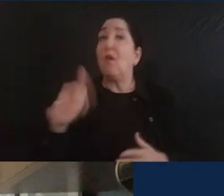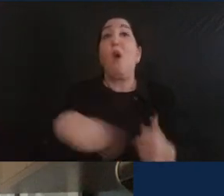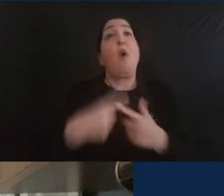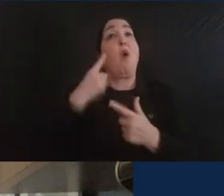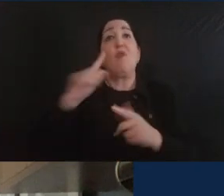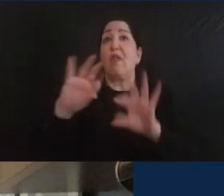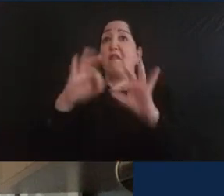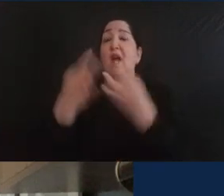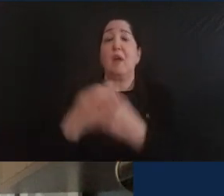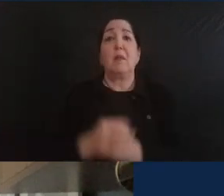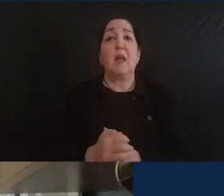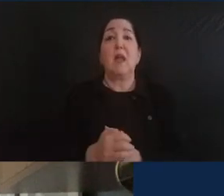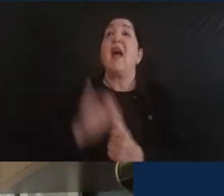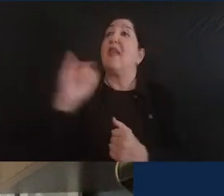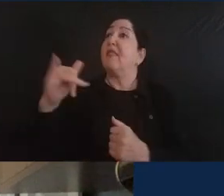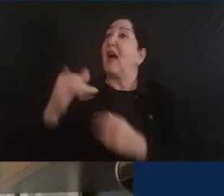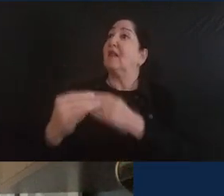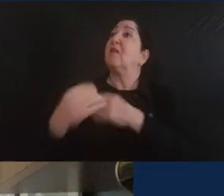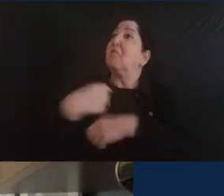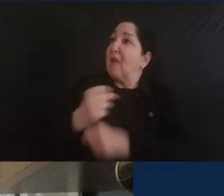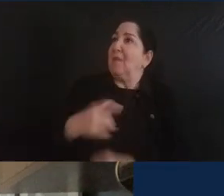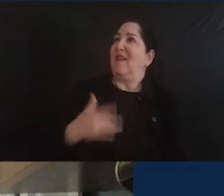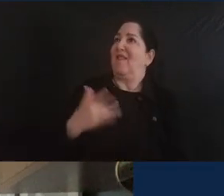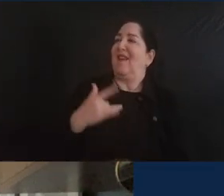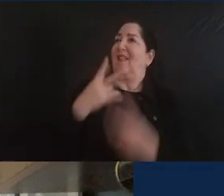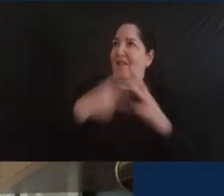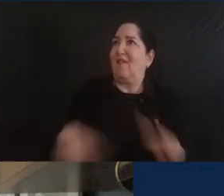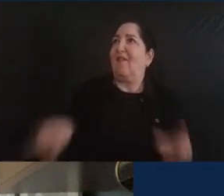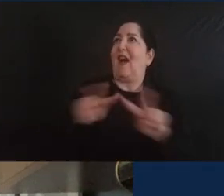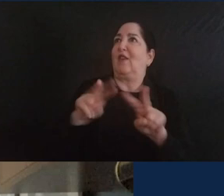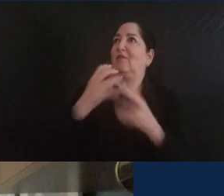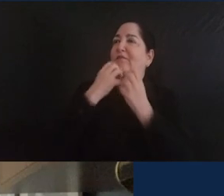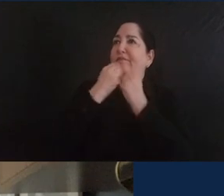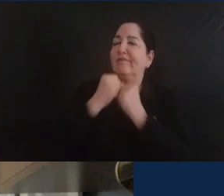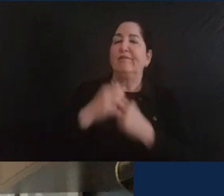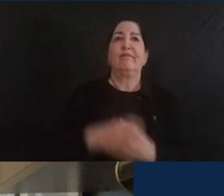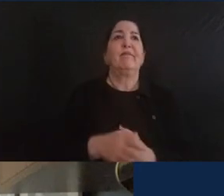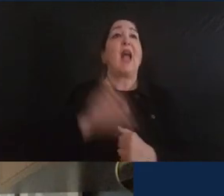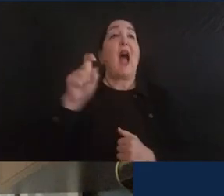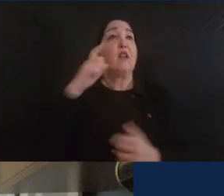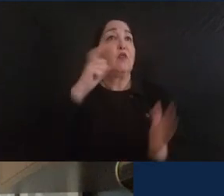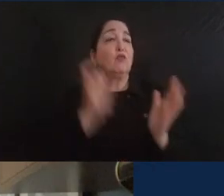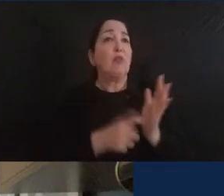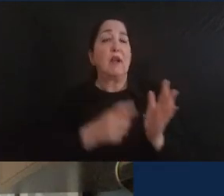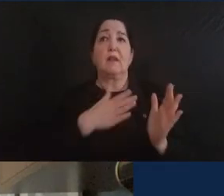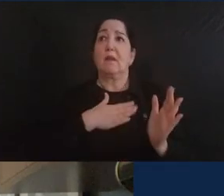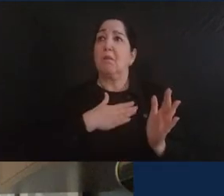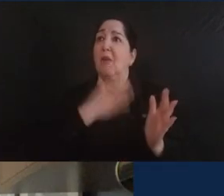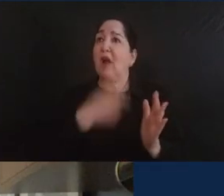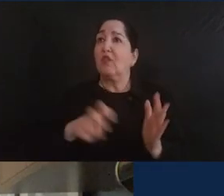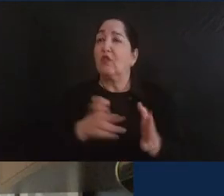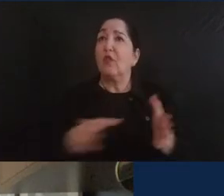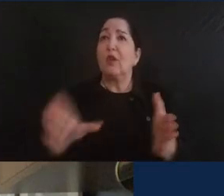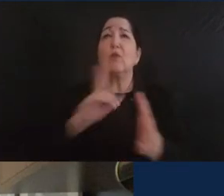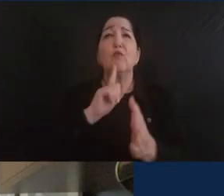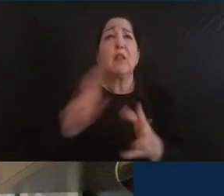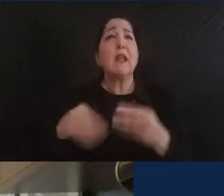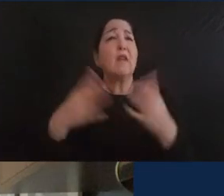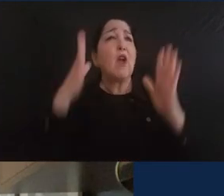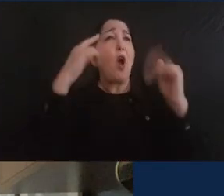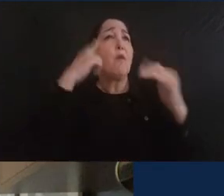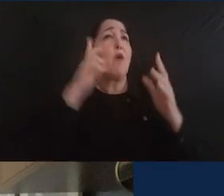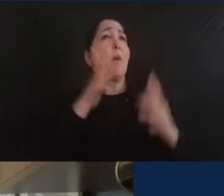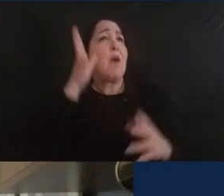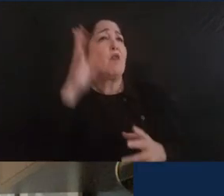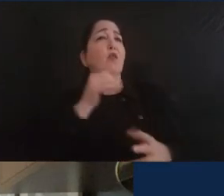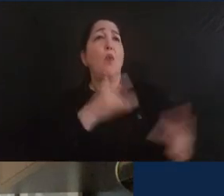for themselves or for their family. That made me feel valued. I had to recognize how my journey was actually giving hope